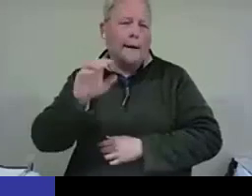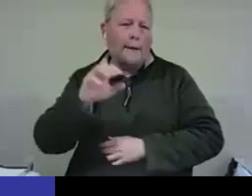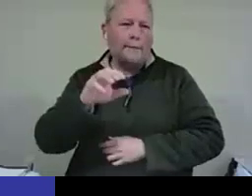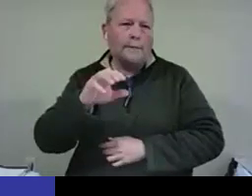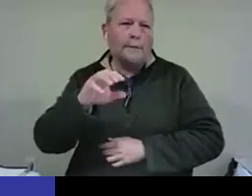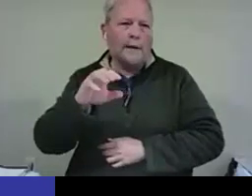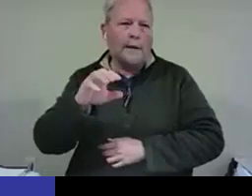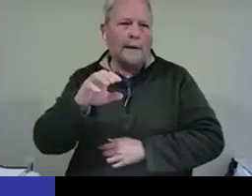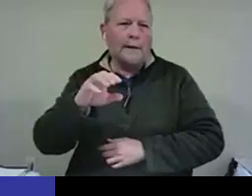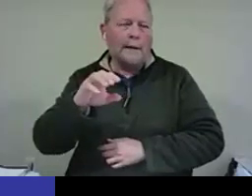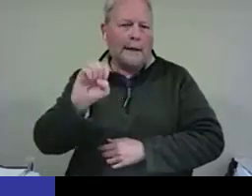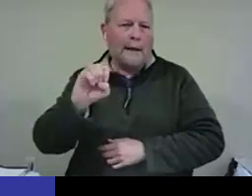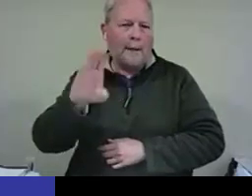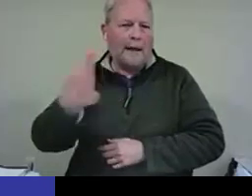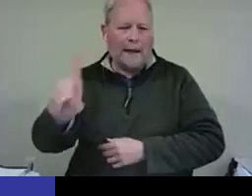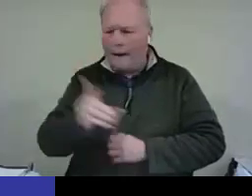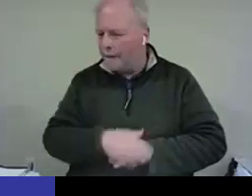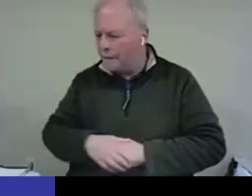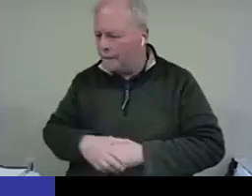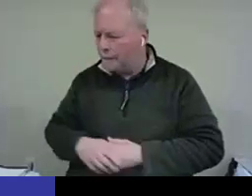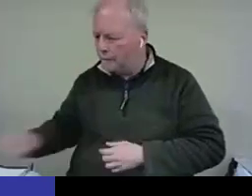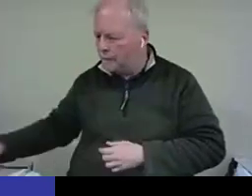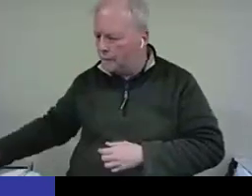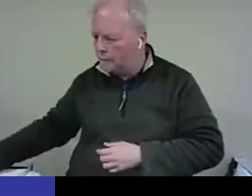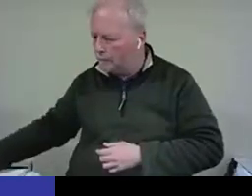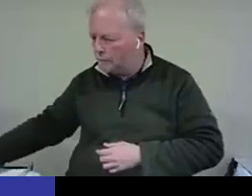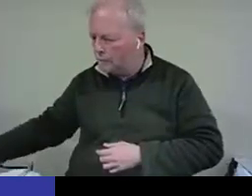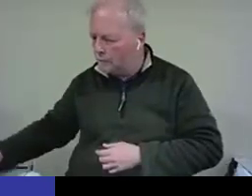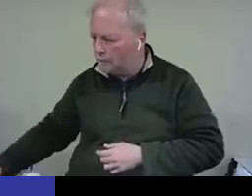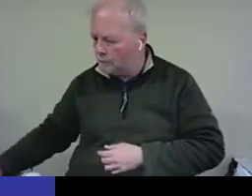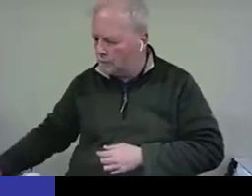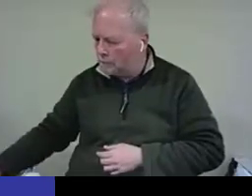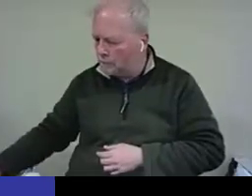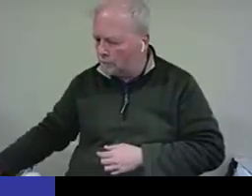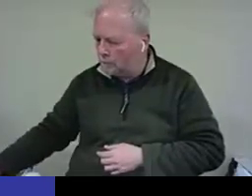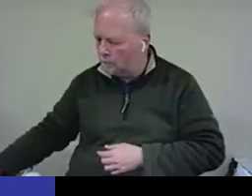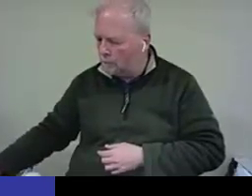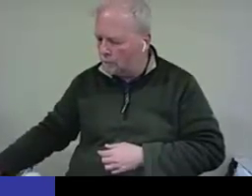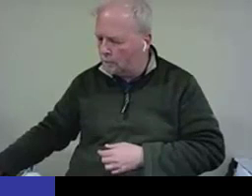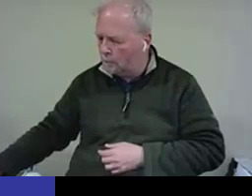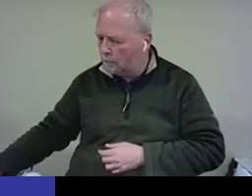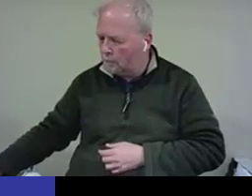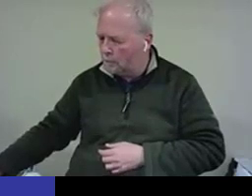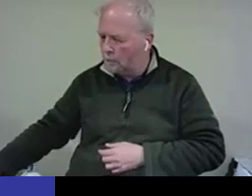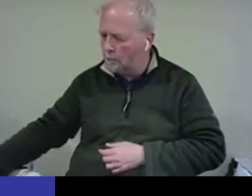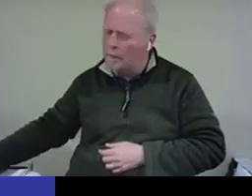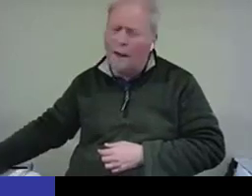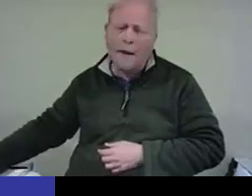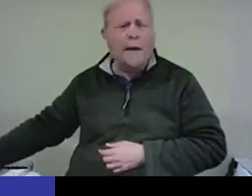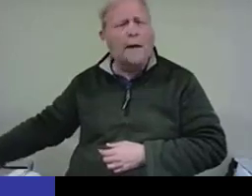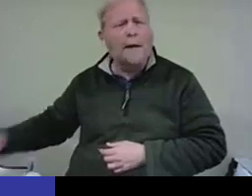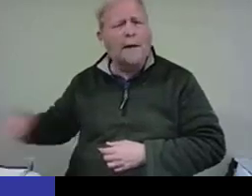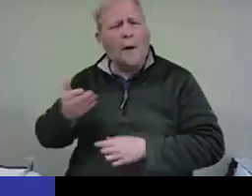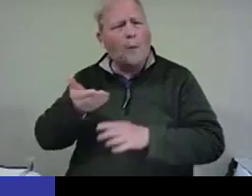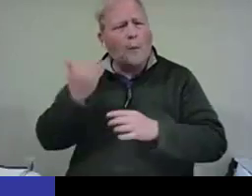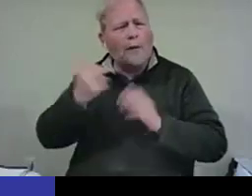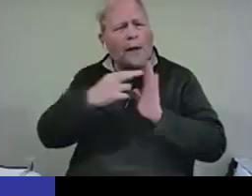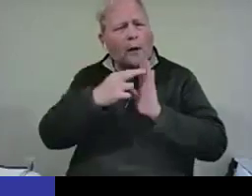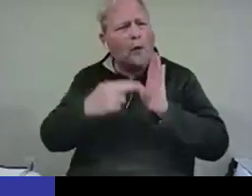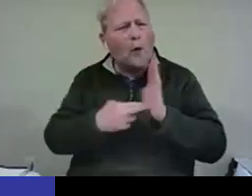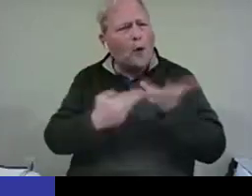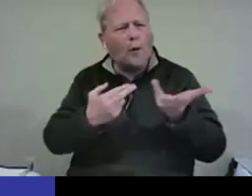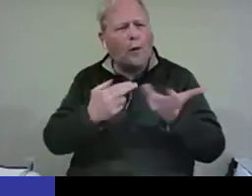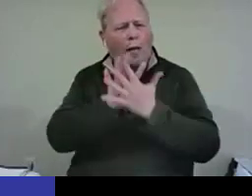So in changing the vague and ambiguous language in the previous rule to specific components of a